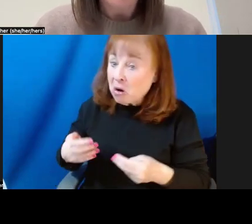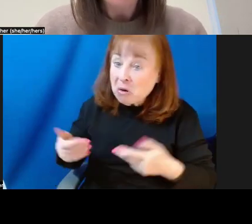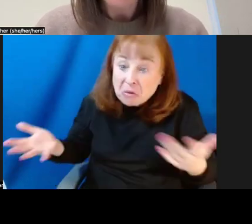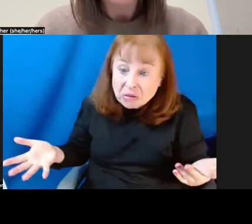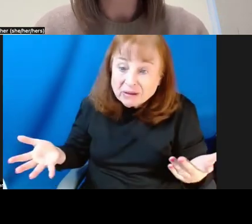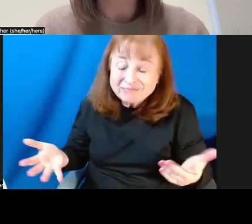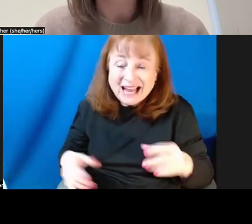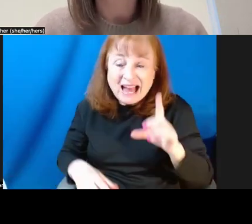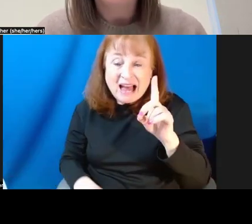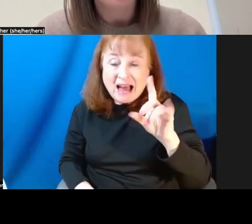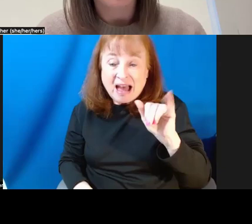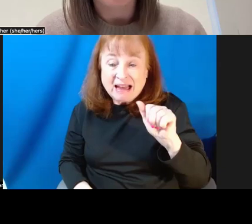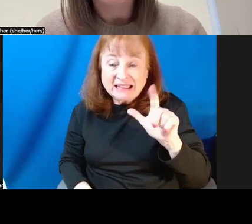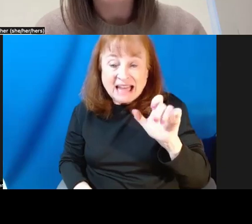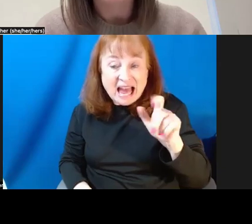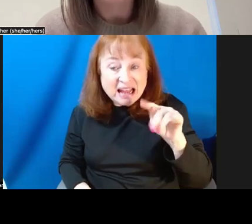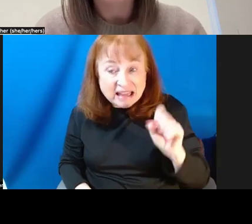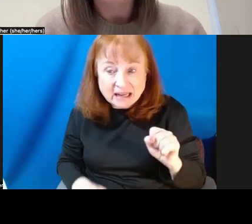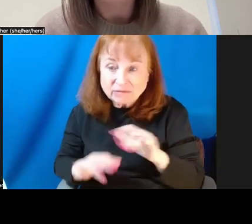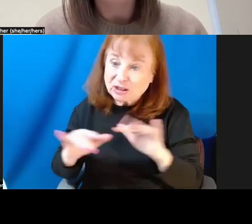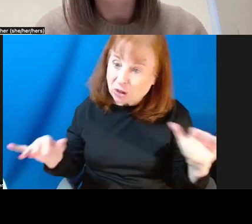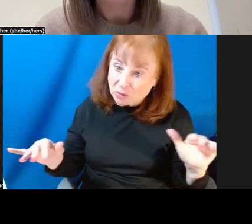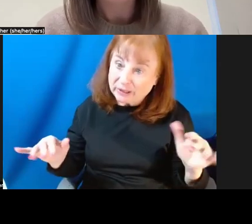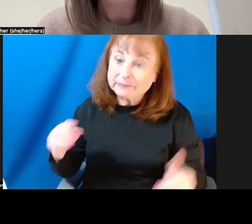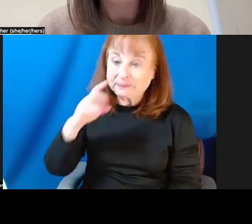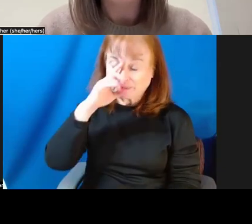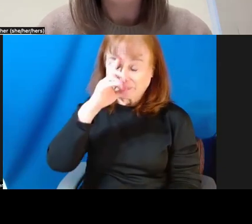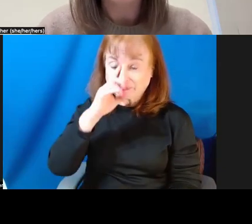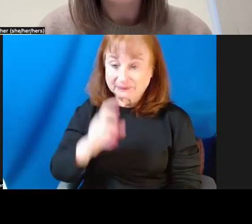about dialects? And so on.